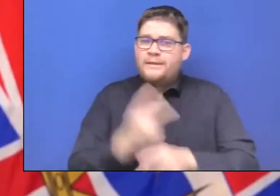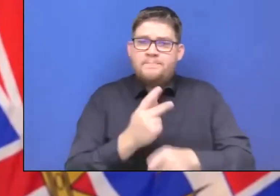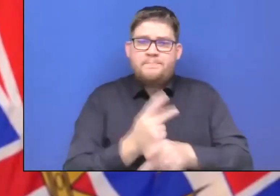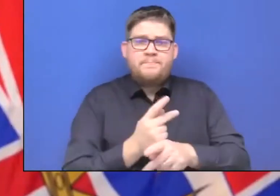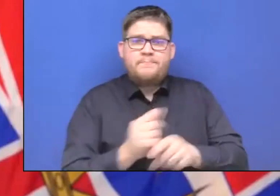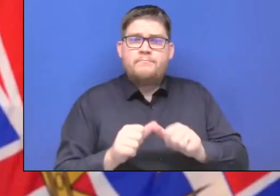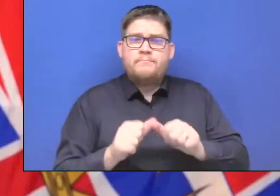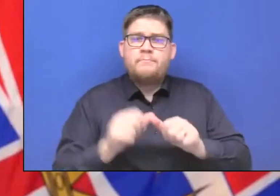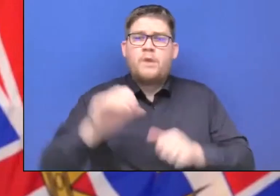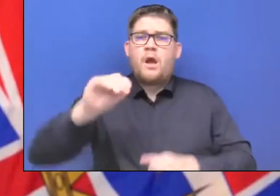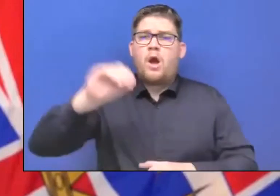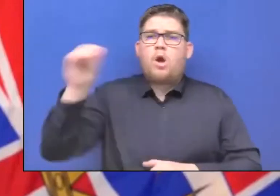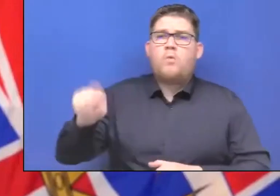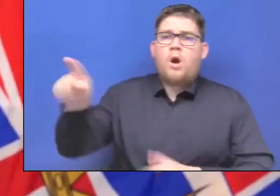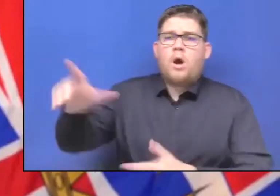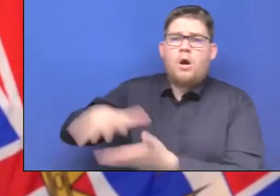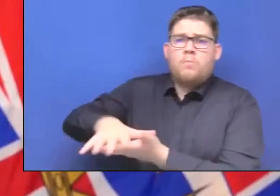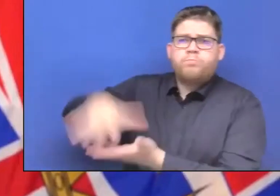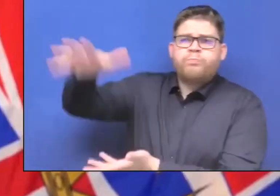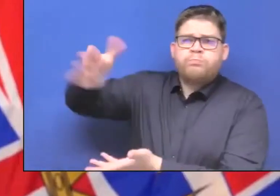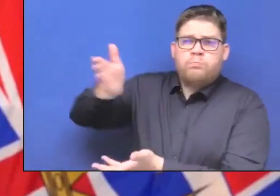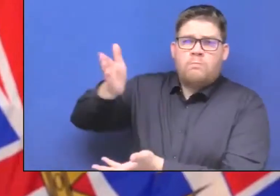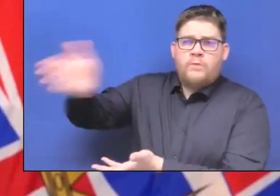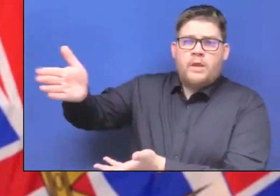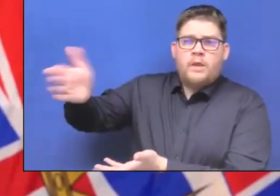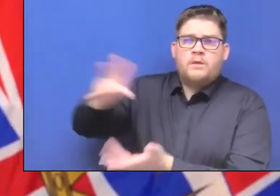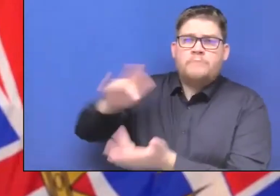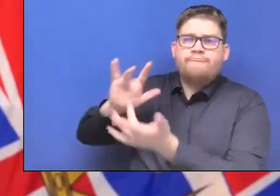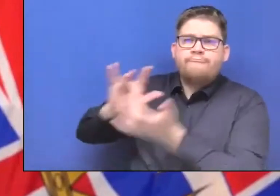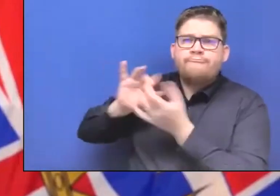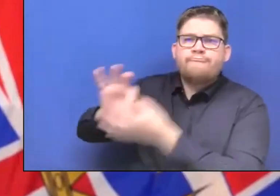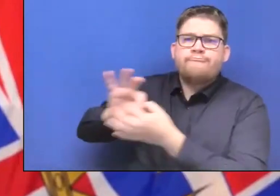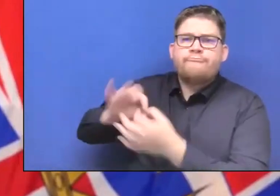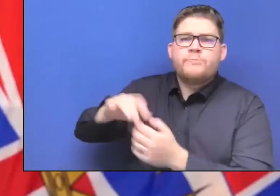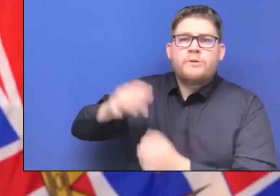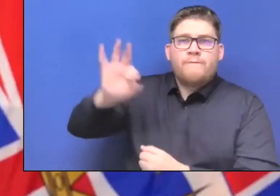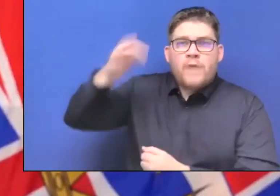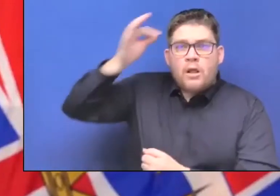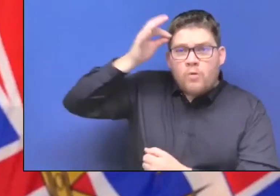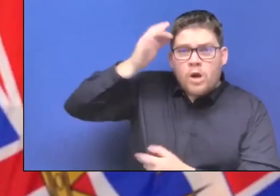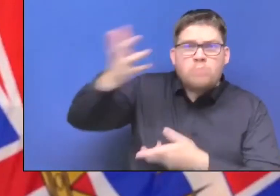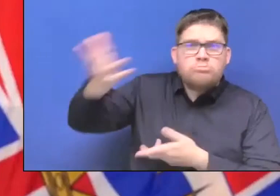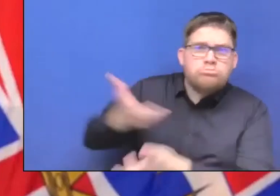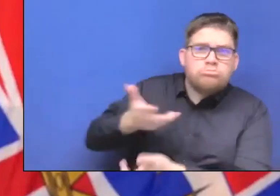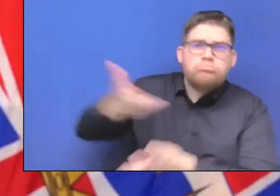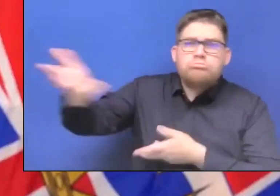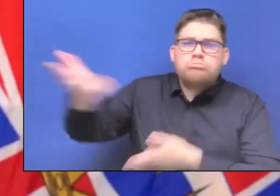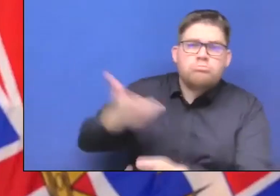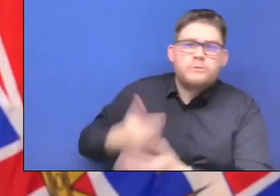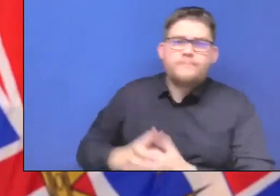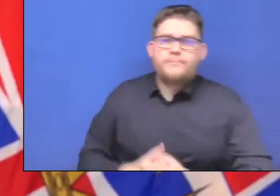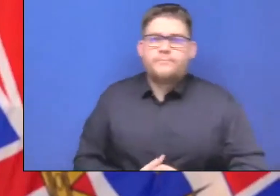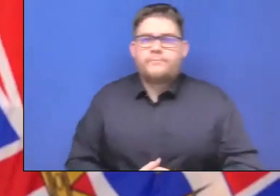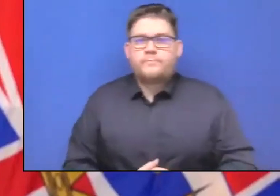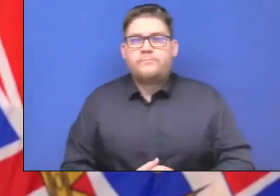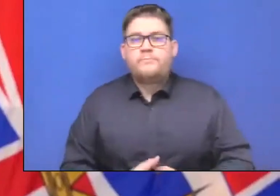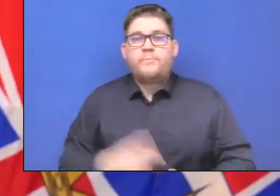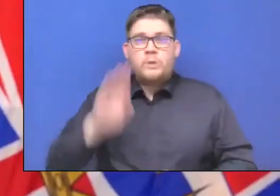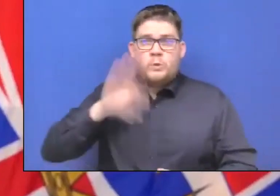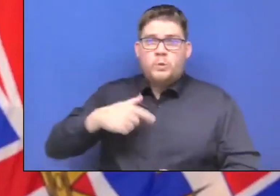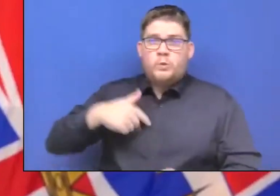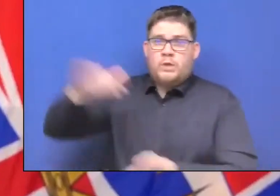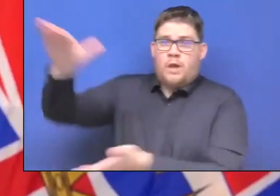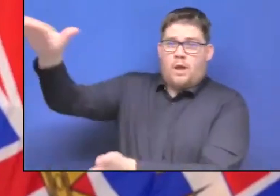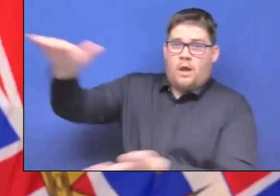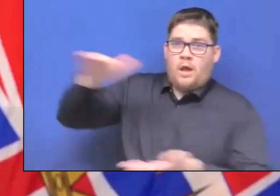and we're in close touch with our federal colleagues. So we know we can draw down, at least what we're going